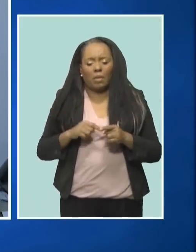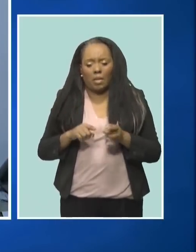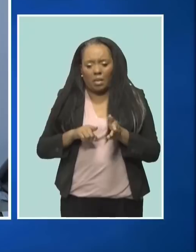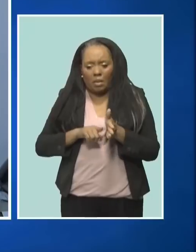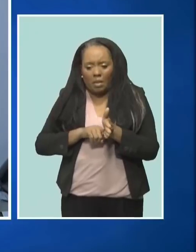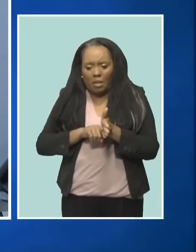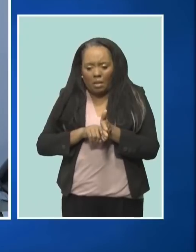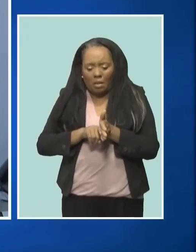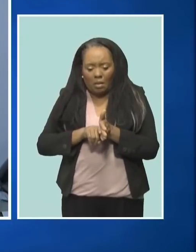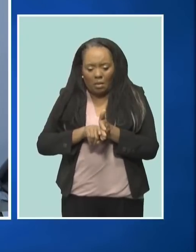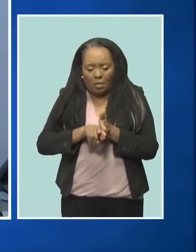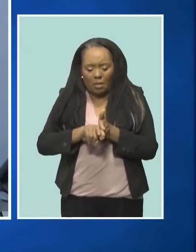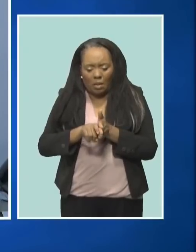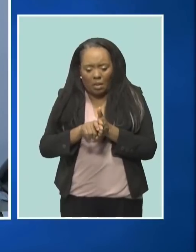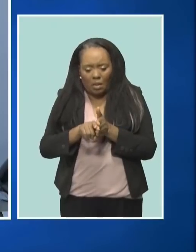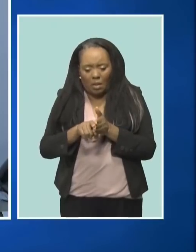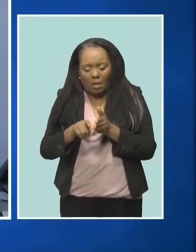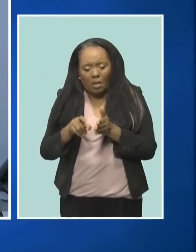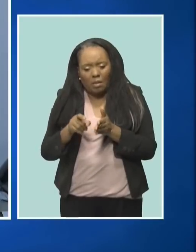would desiccate them and they would die.